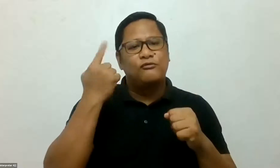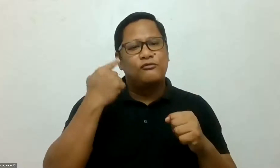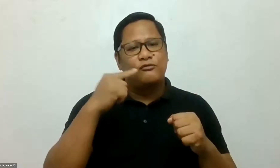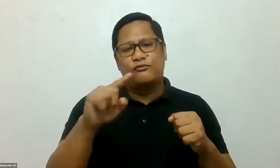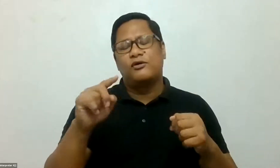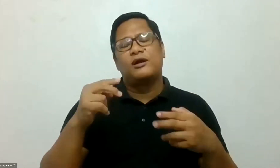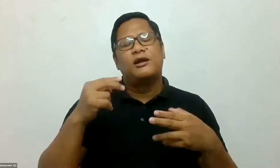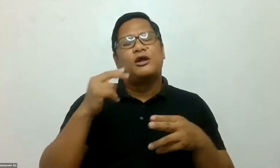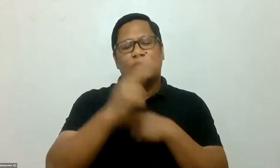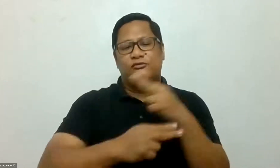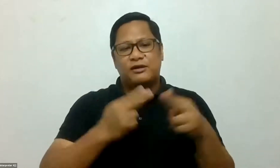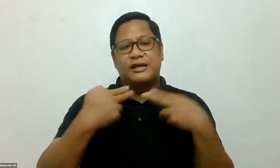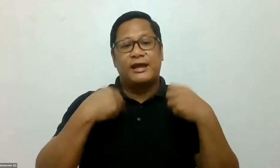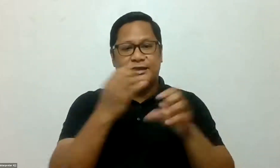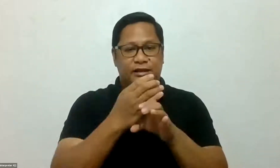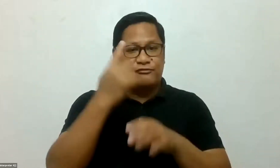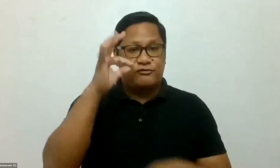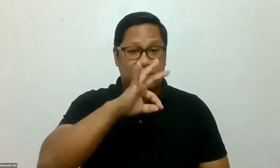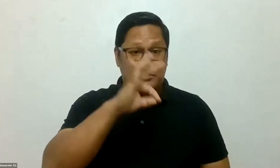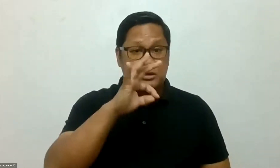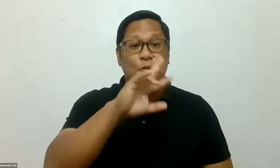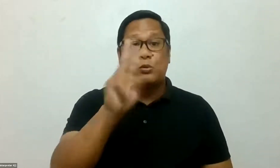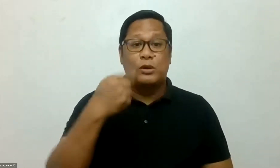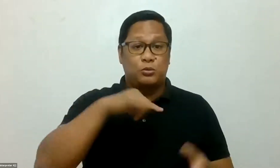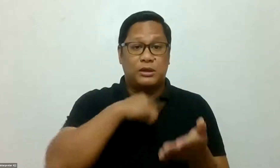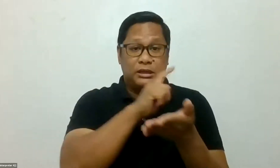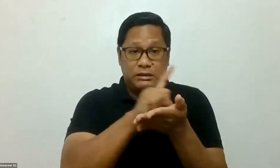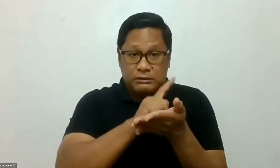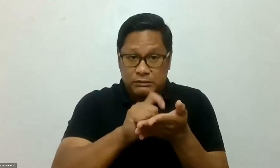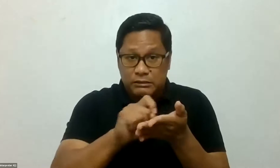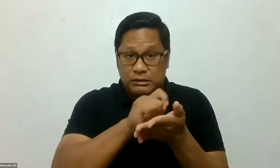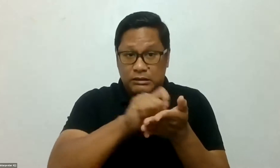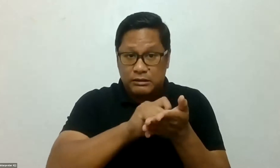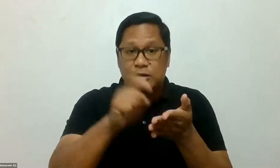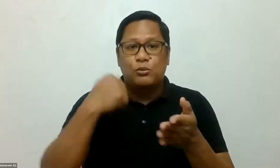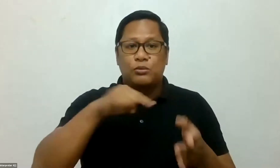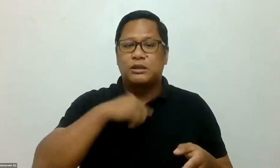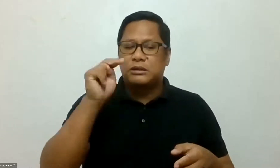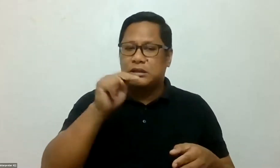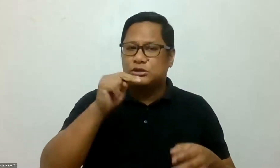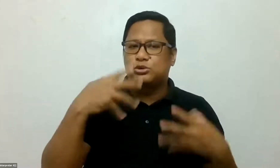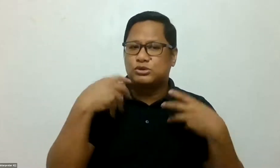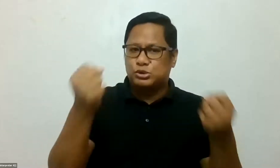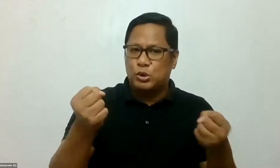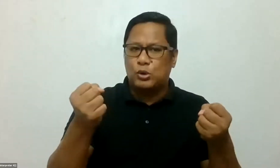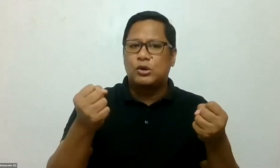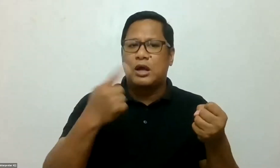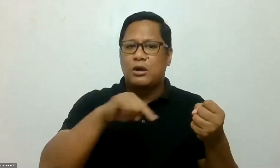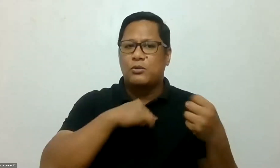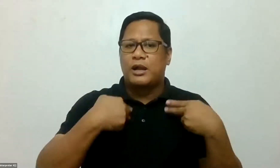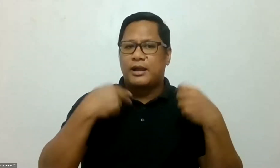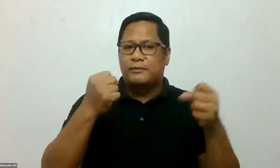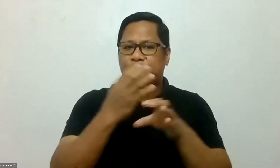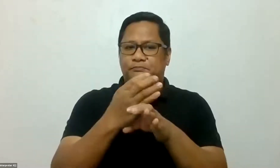healthcare for Filipinos. When we drafted the UHC bill, we recognized the need to strengthen our healthcare